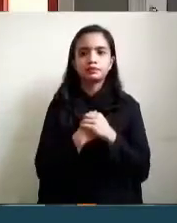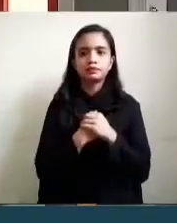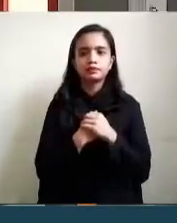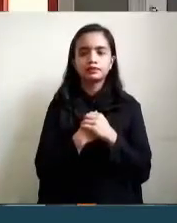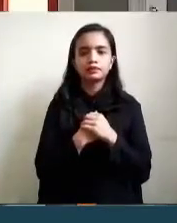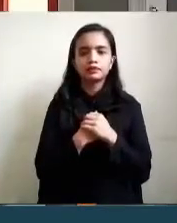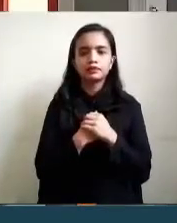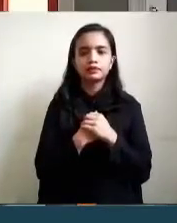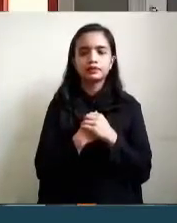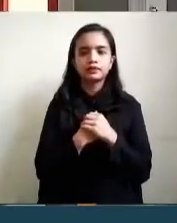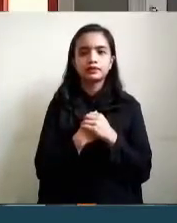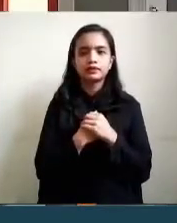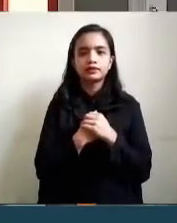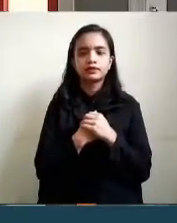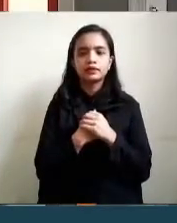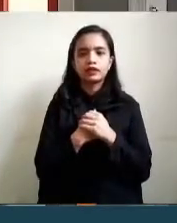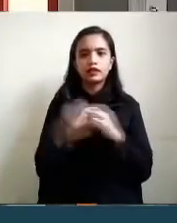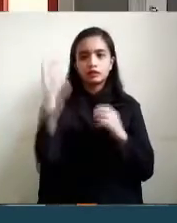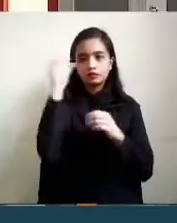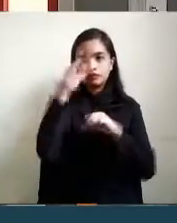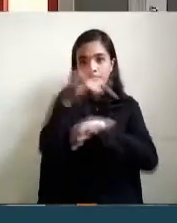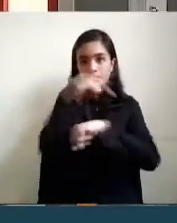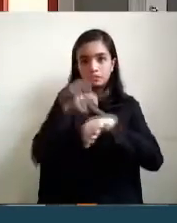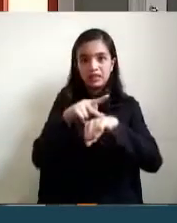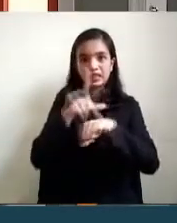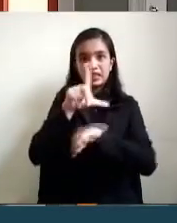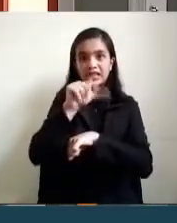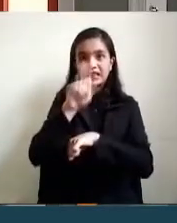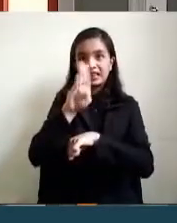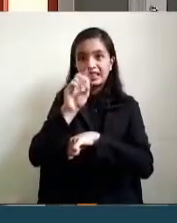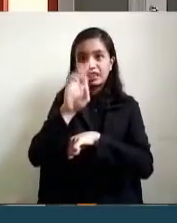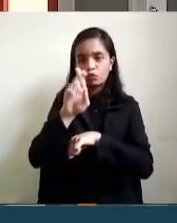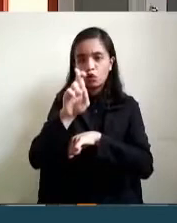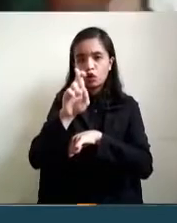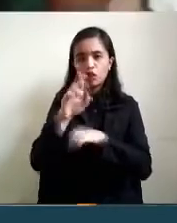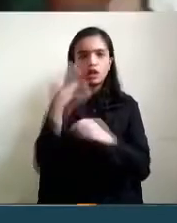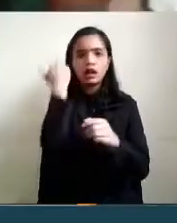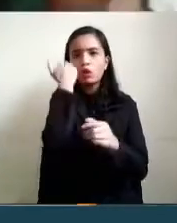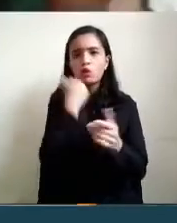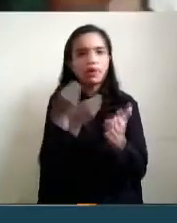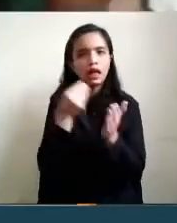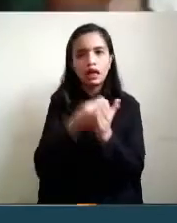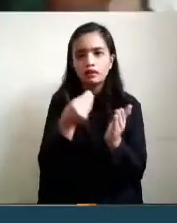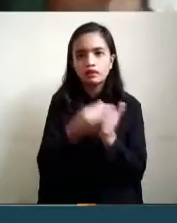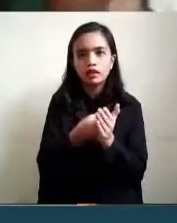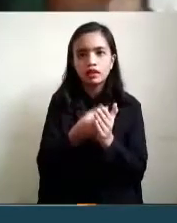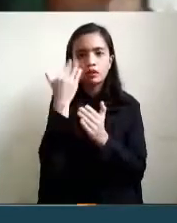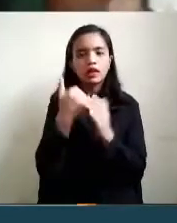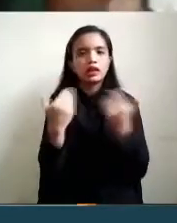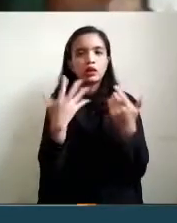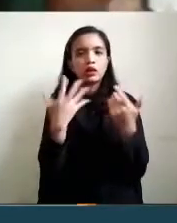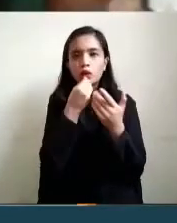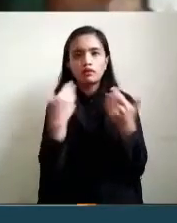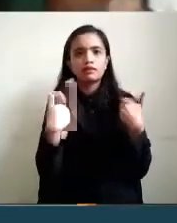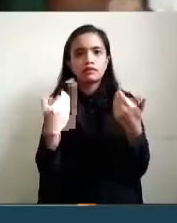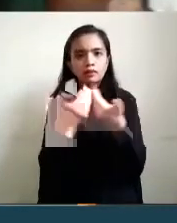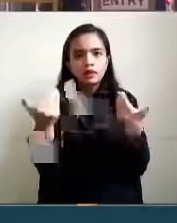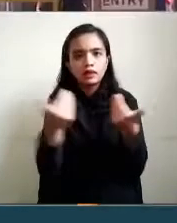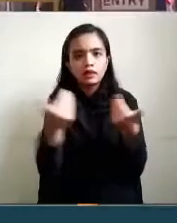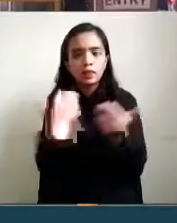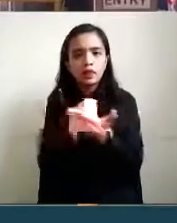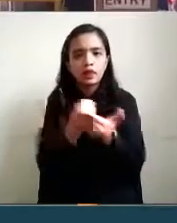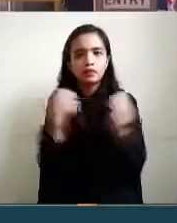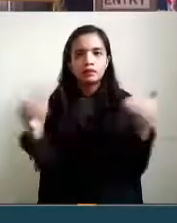The Philippine Labor Department now lacks funds for cash aid to more than 1 million workers who have suffered income loss during the lockdown in